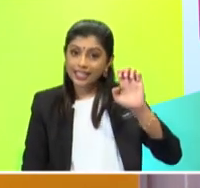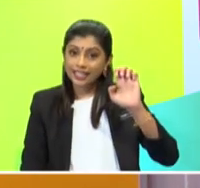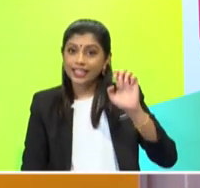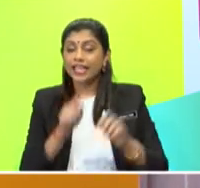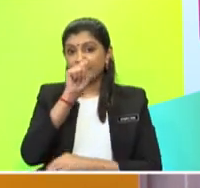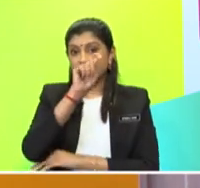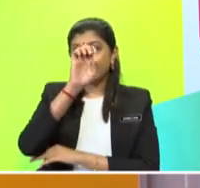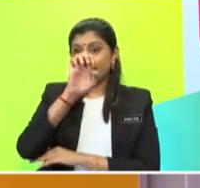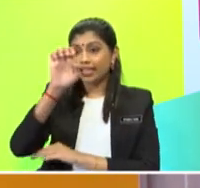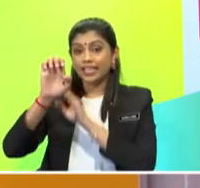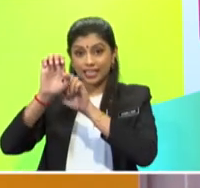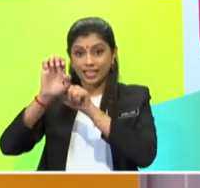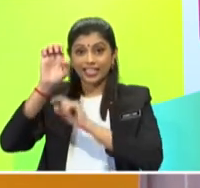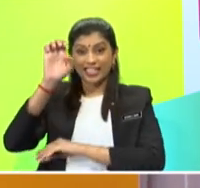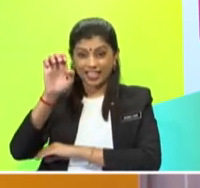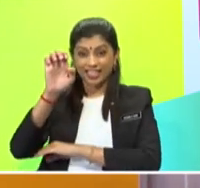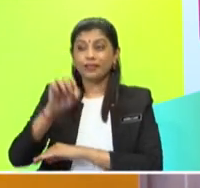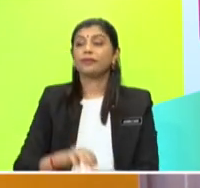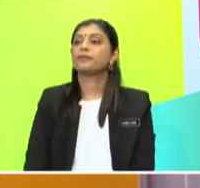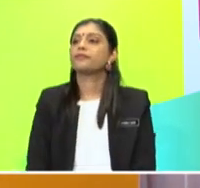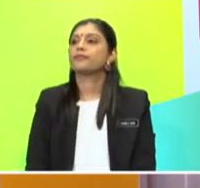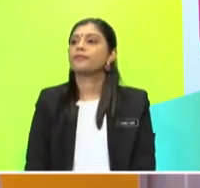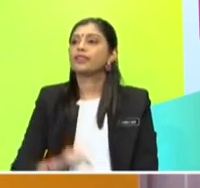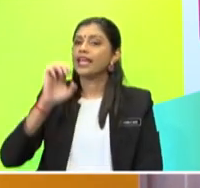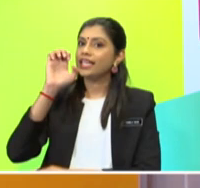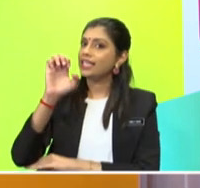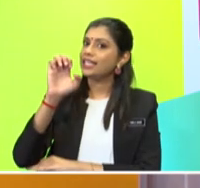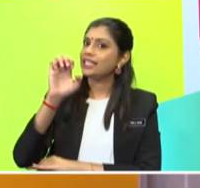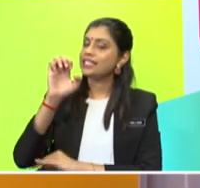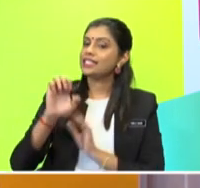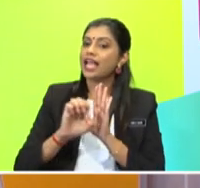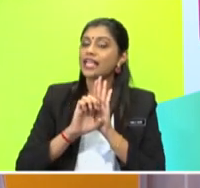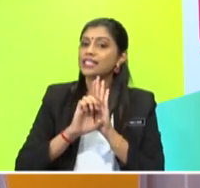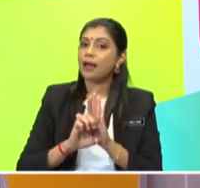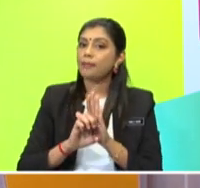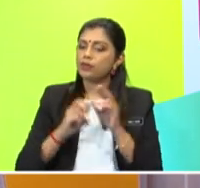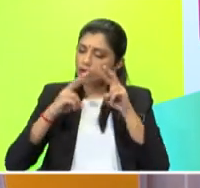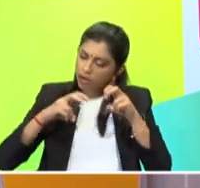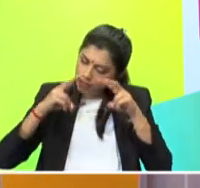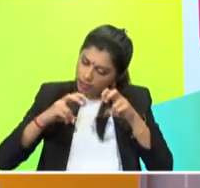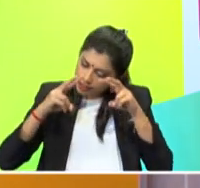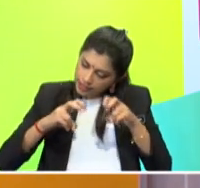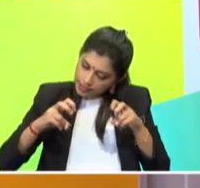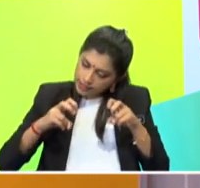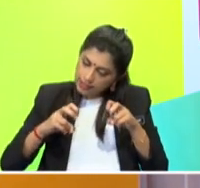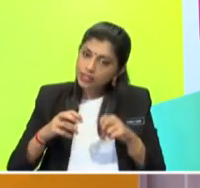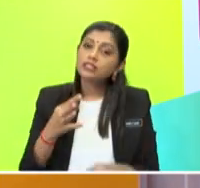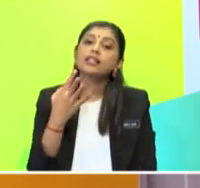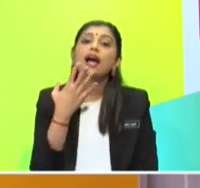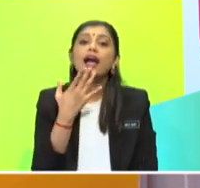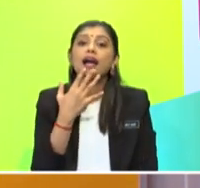of analysis. Now why is it green, Sean? Because example analysis, E2,